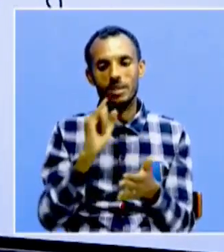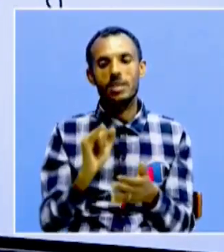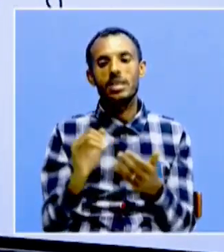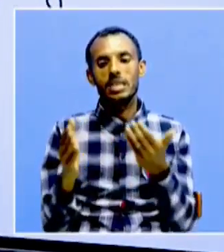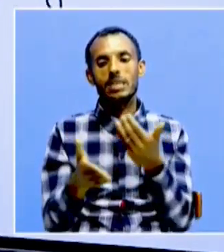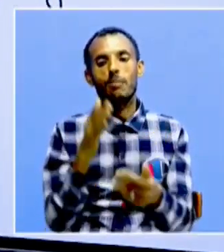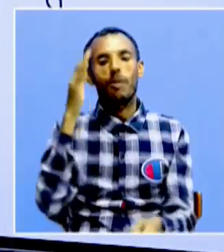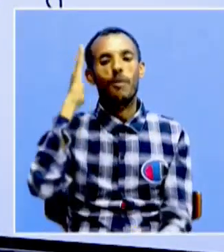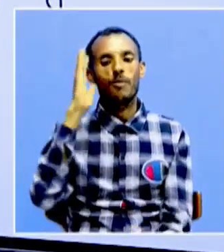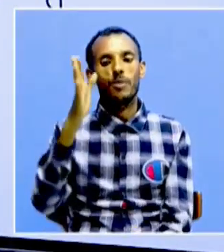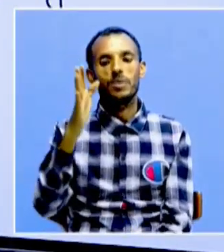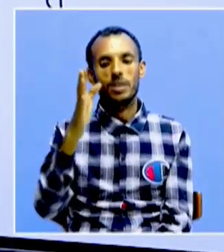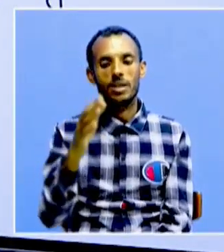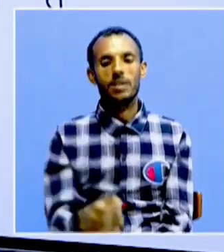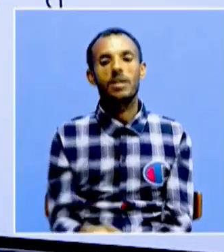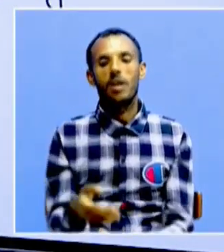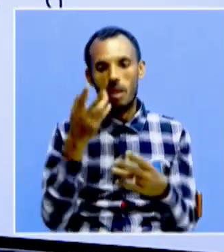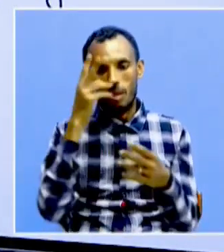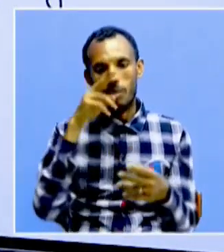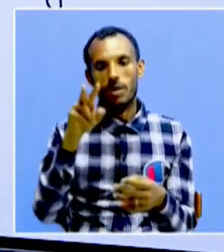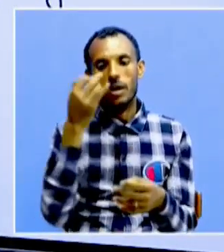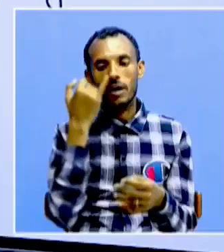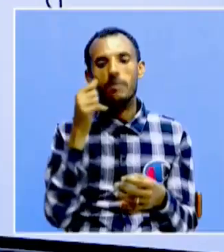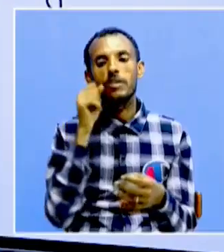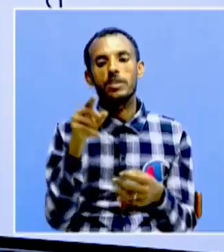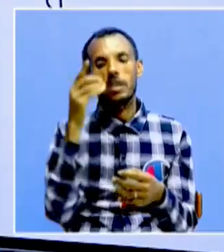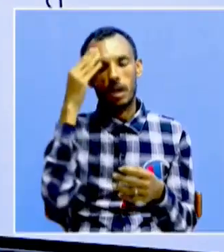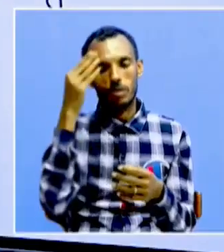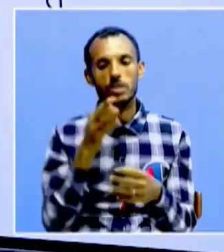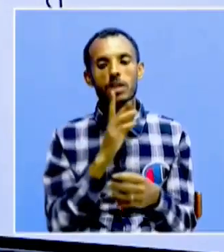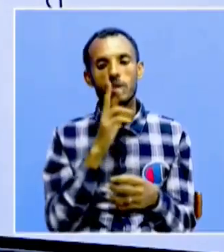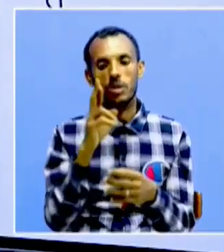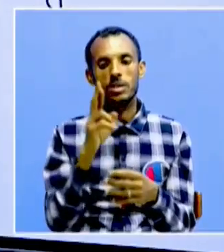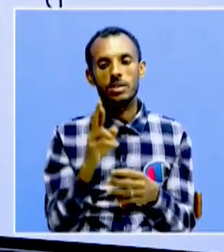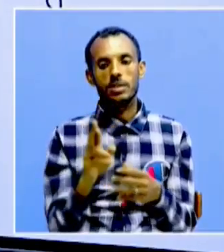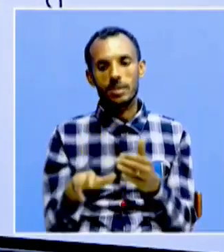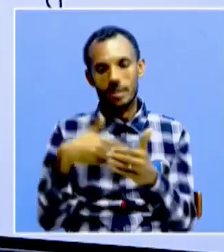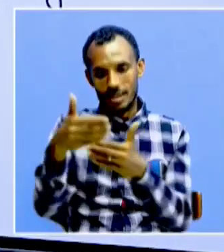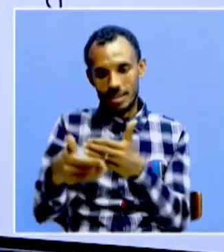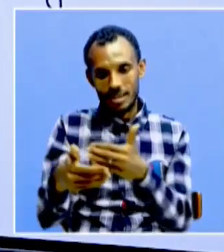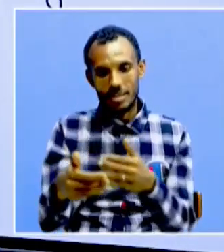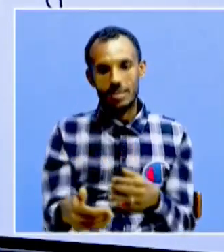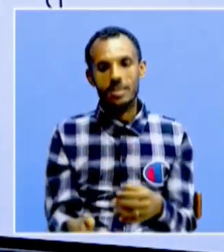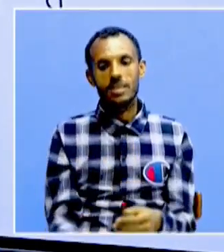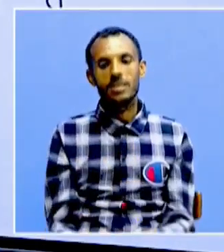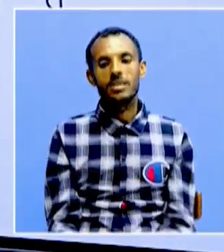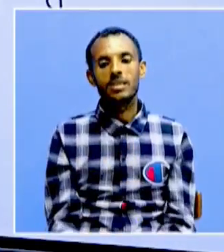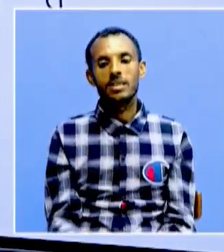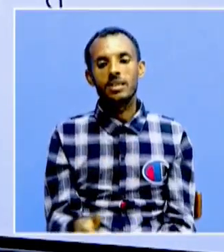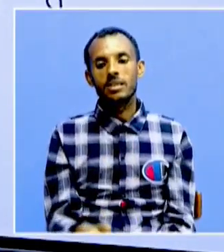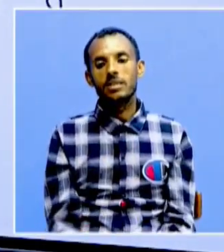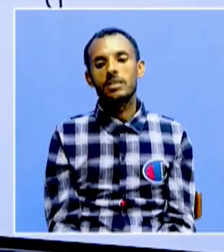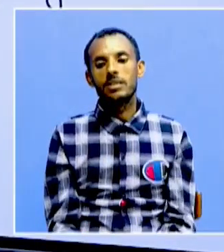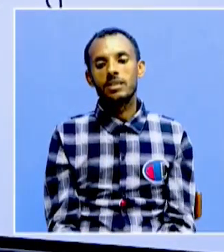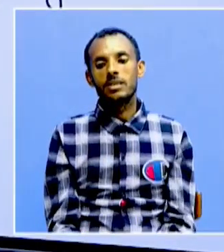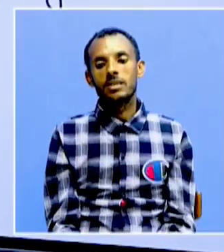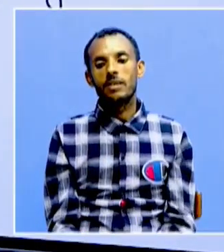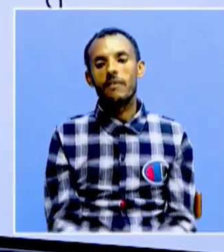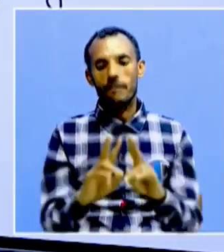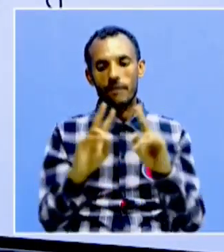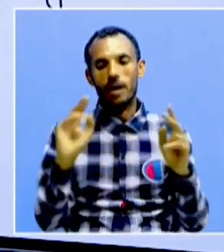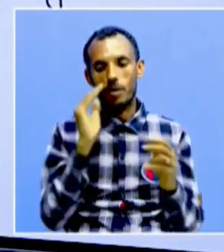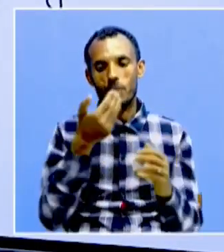simple future. So, look, if she knows the truth, then what do you do here? Very